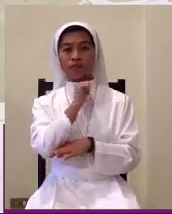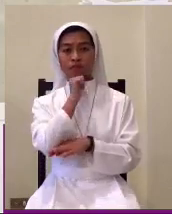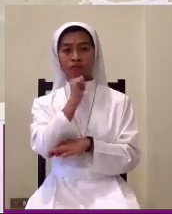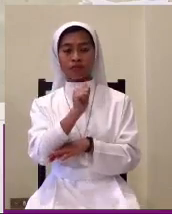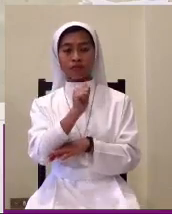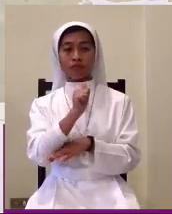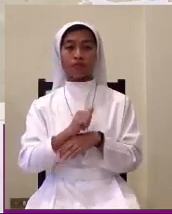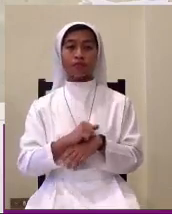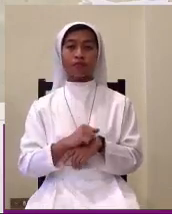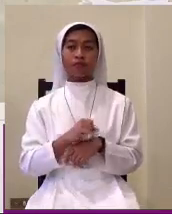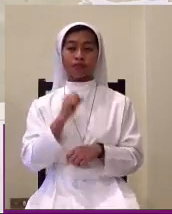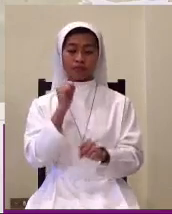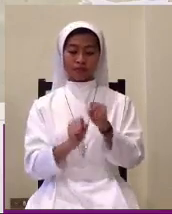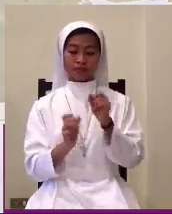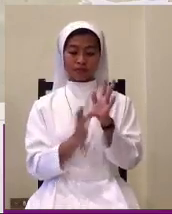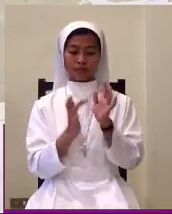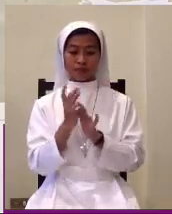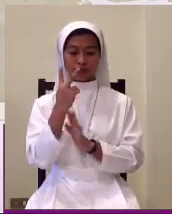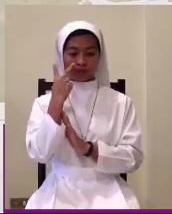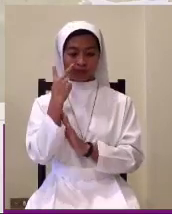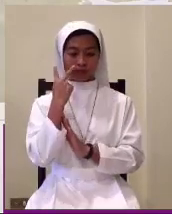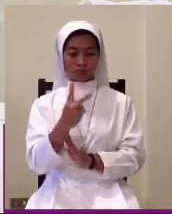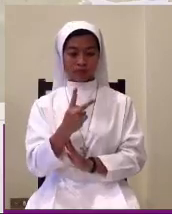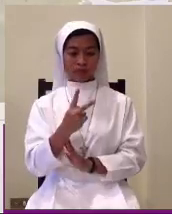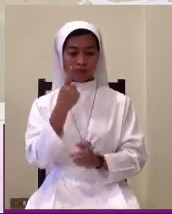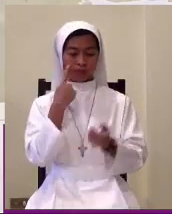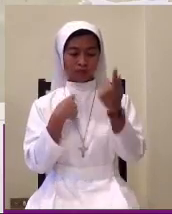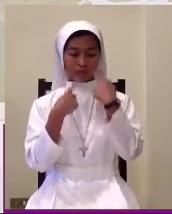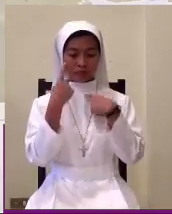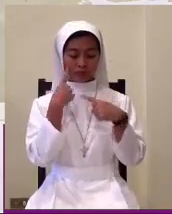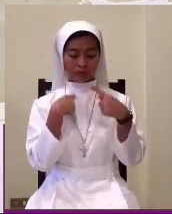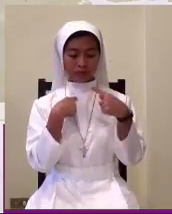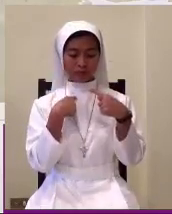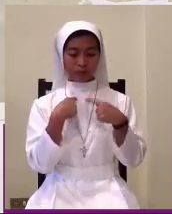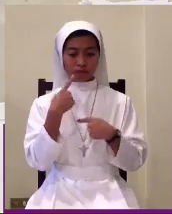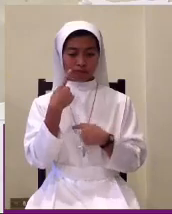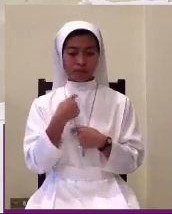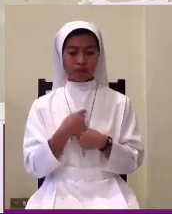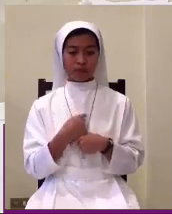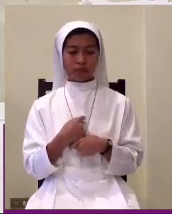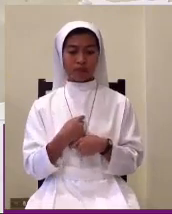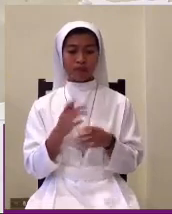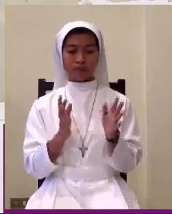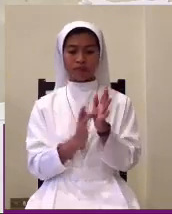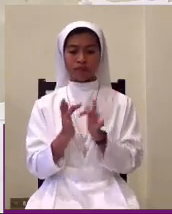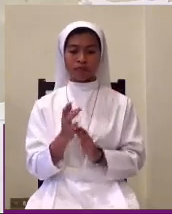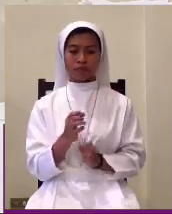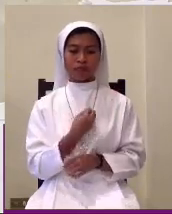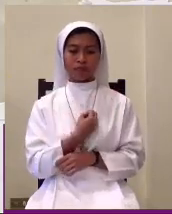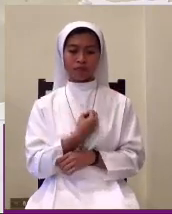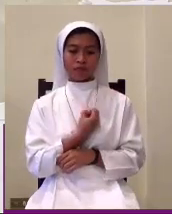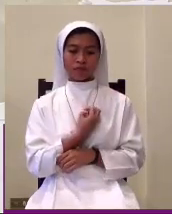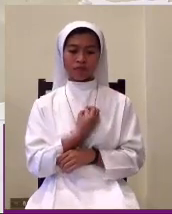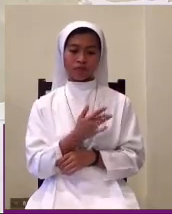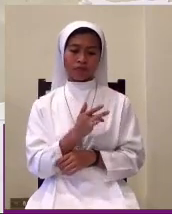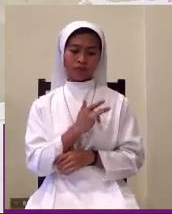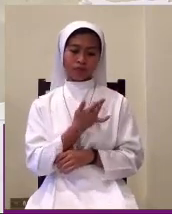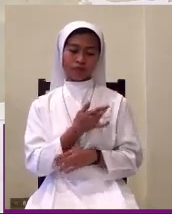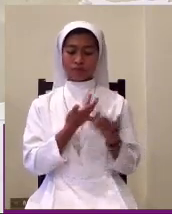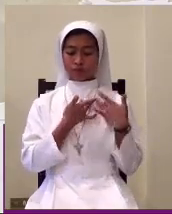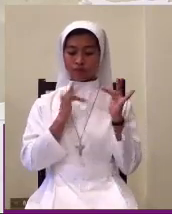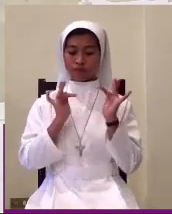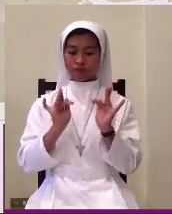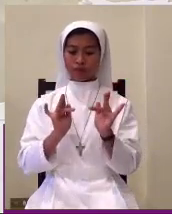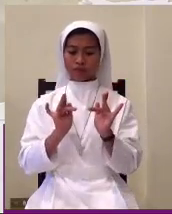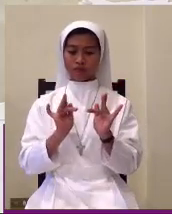saw her weeping, and the Jews who had come with her weeping, he became perturbed and deeply